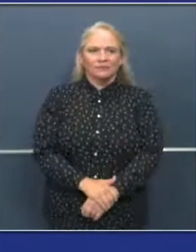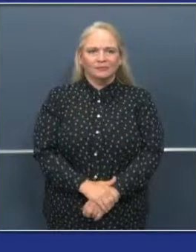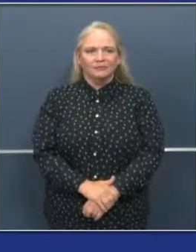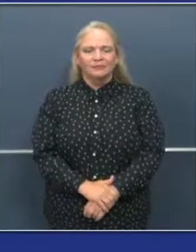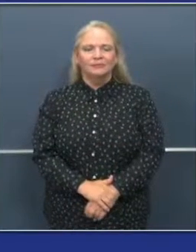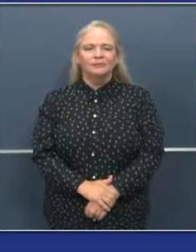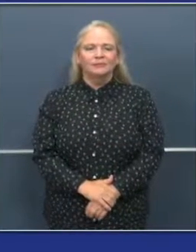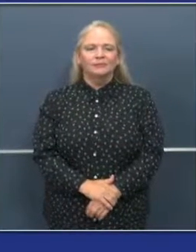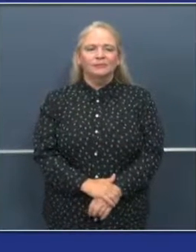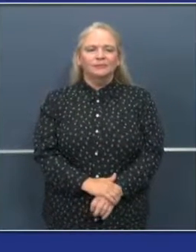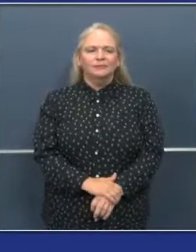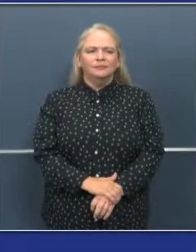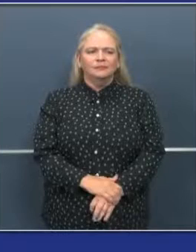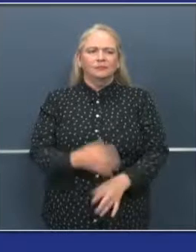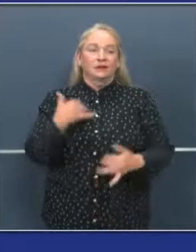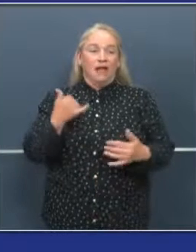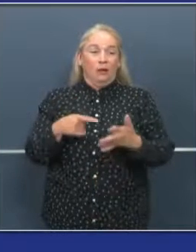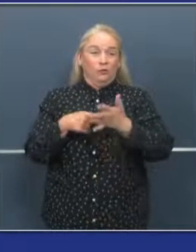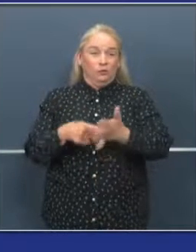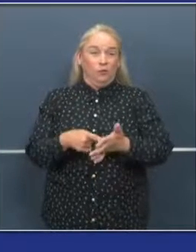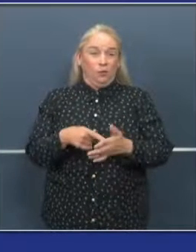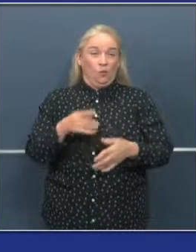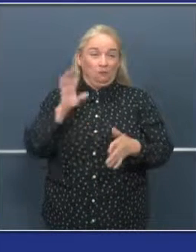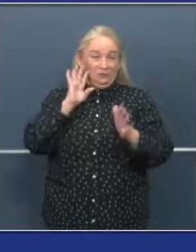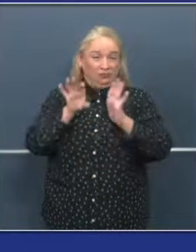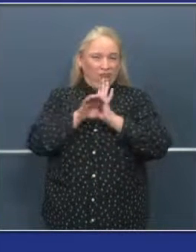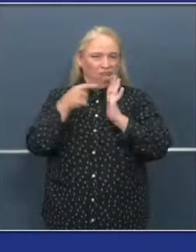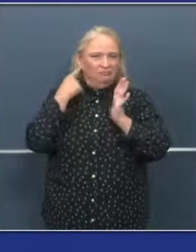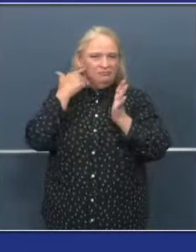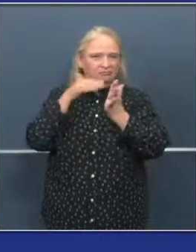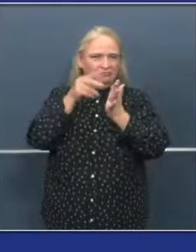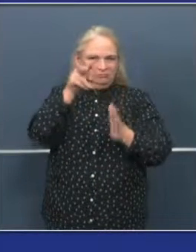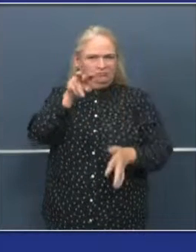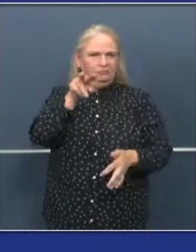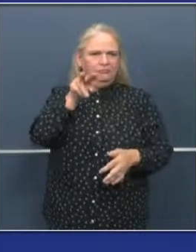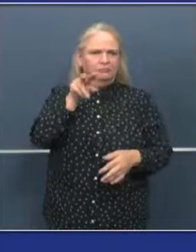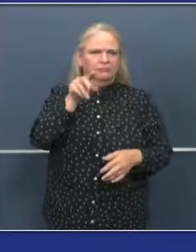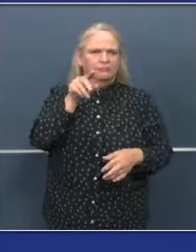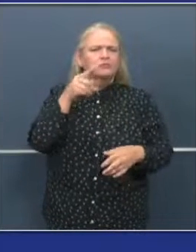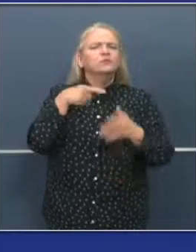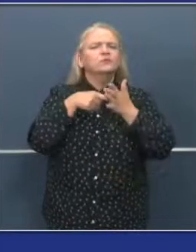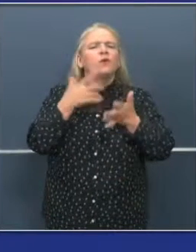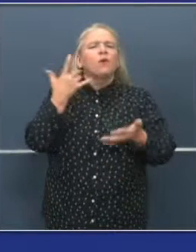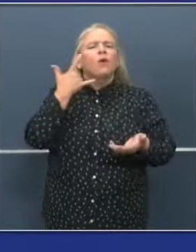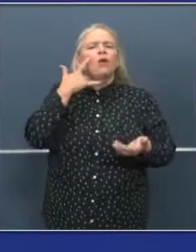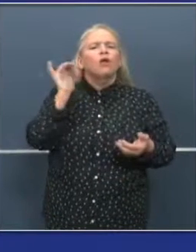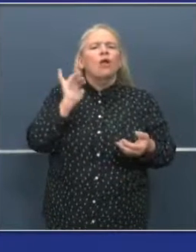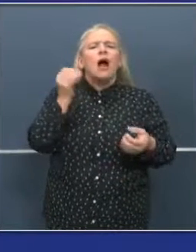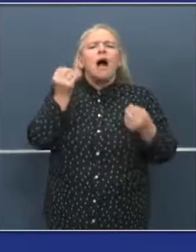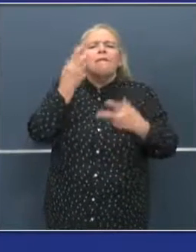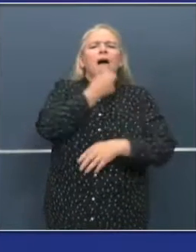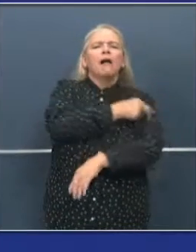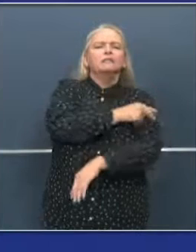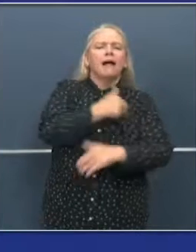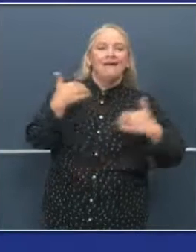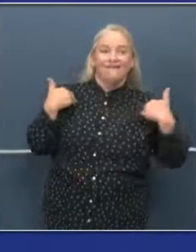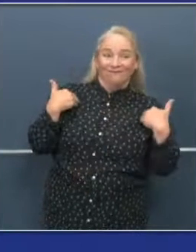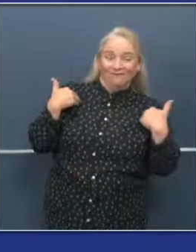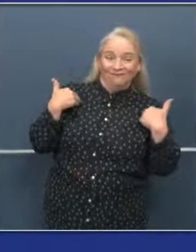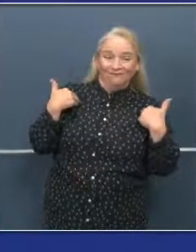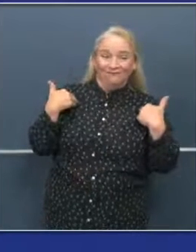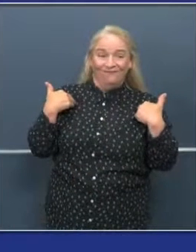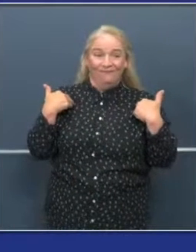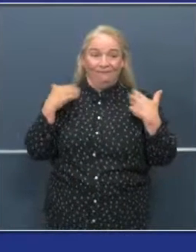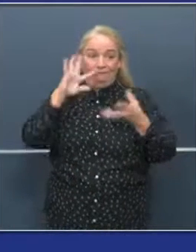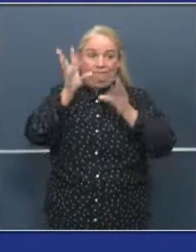this but slide one thing you'll gives see you a from this sense of slide what our is they're existing not hospital equally footprint distributed looks like in various various parts parts of of the the state. state. Let me give We you have a 416 specific example.